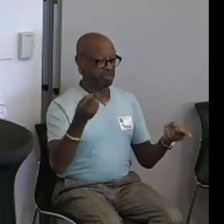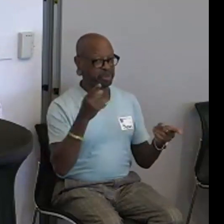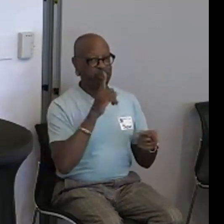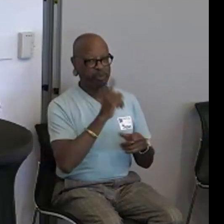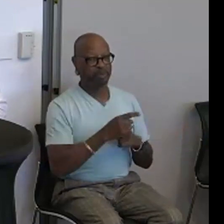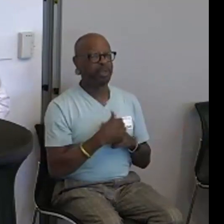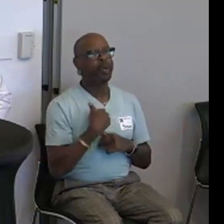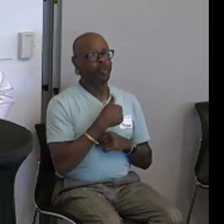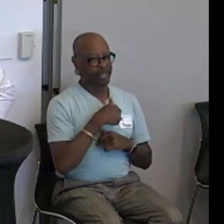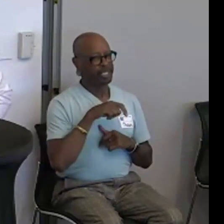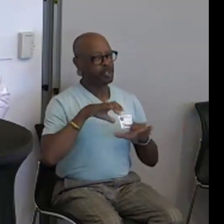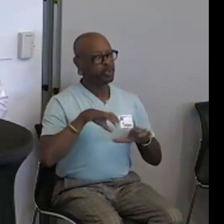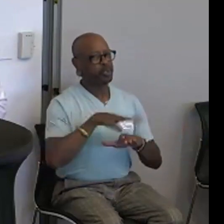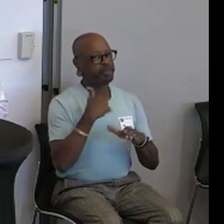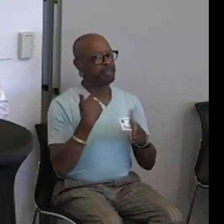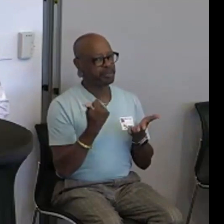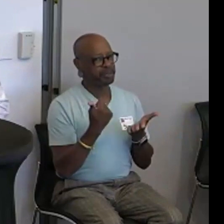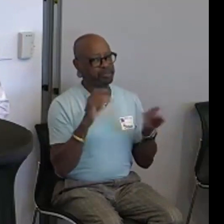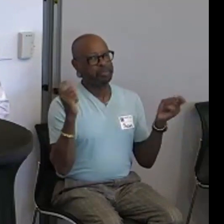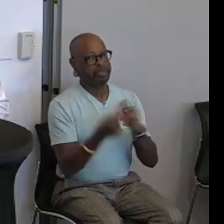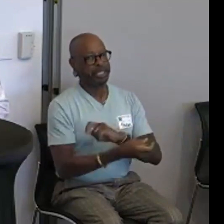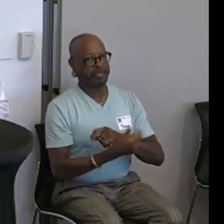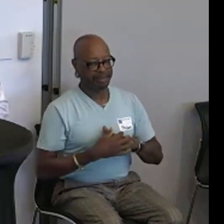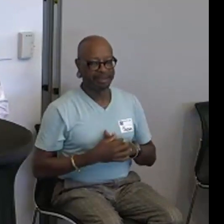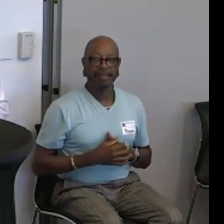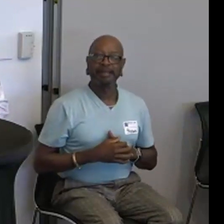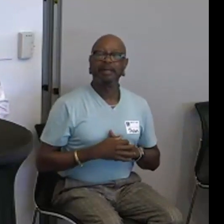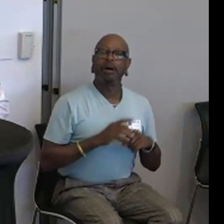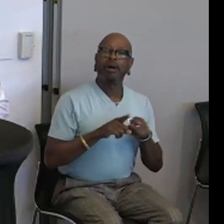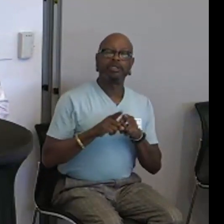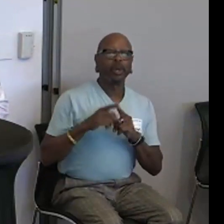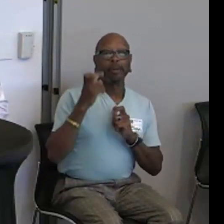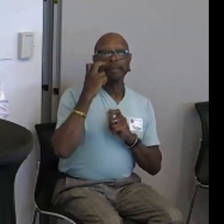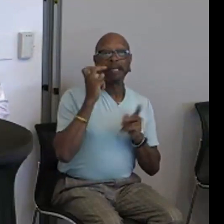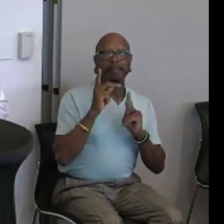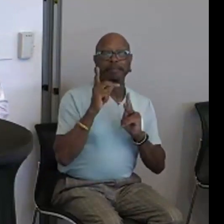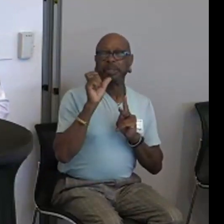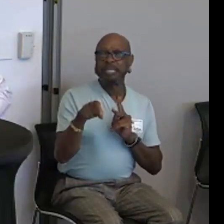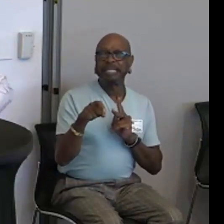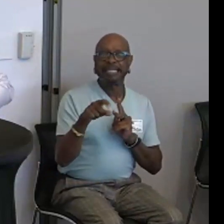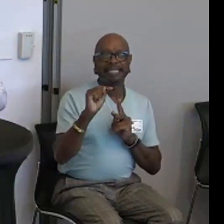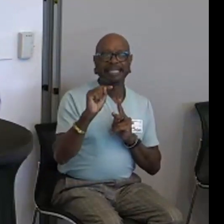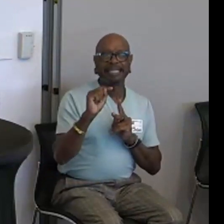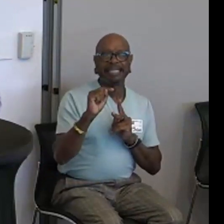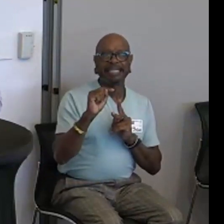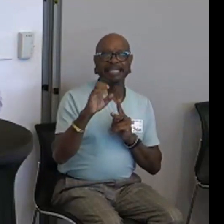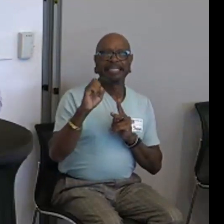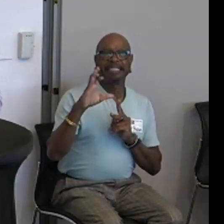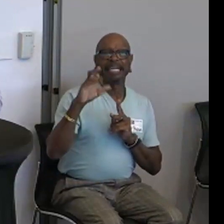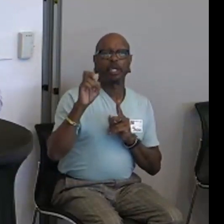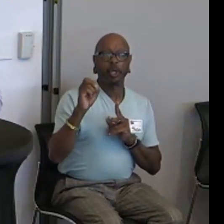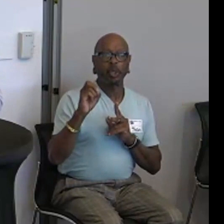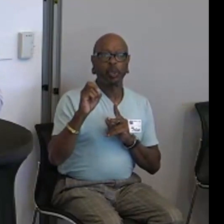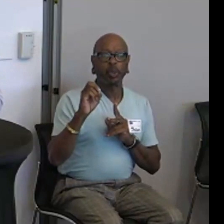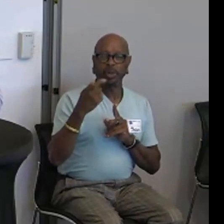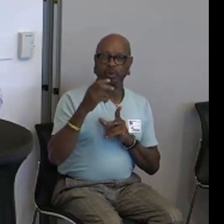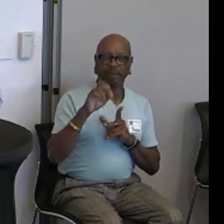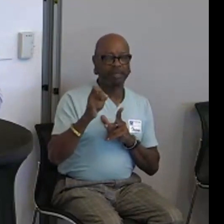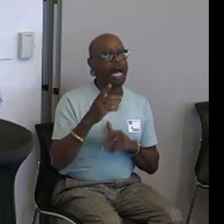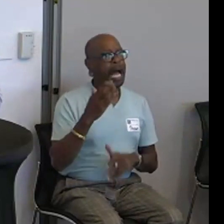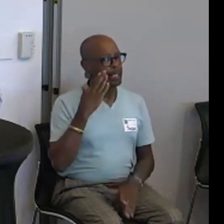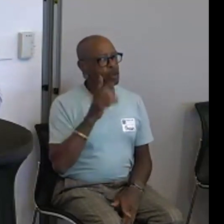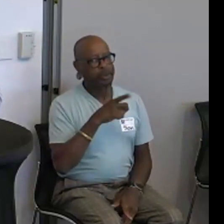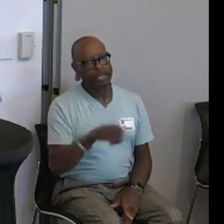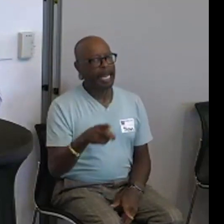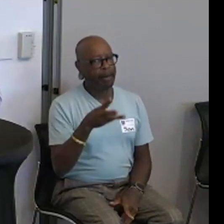we need to do something about that. And they also said blind people don't need tactile graphics. And I knew damn well that was wrong.